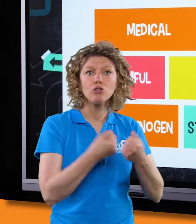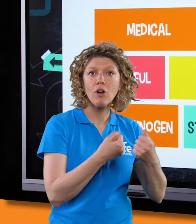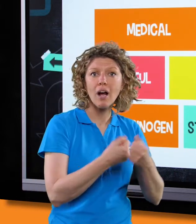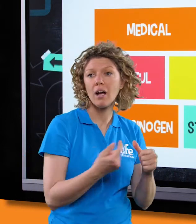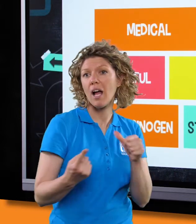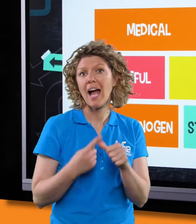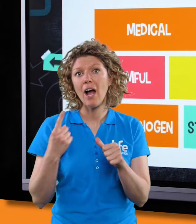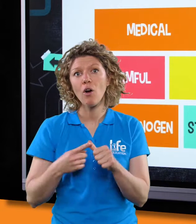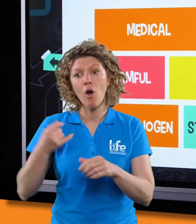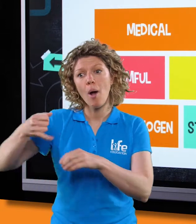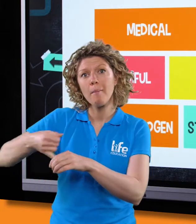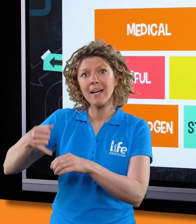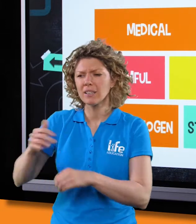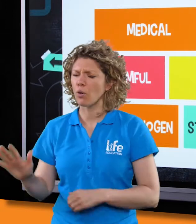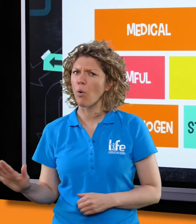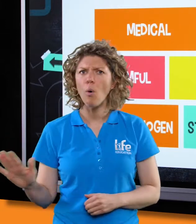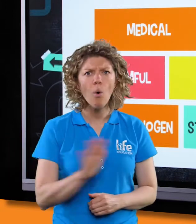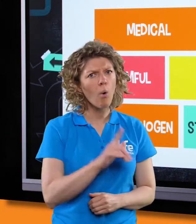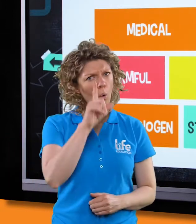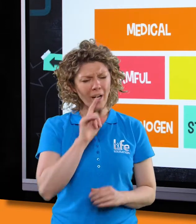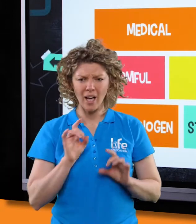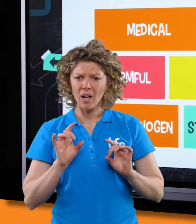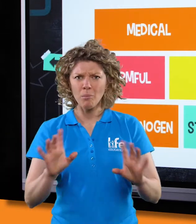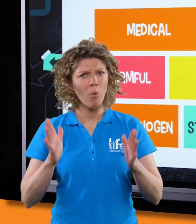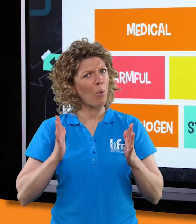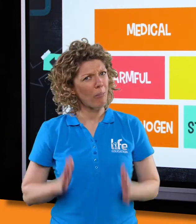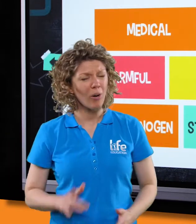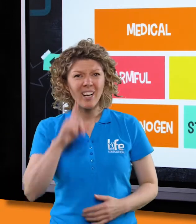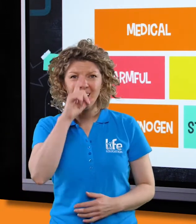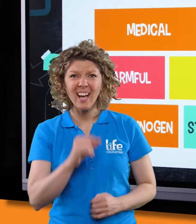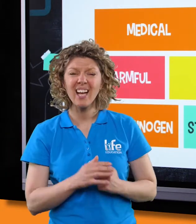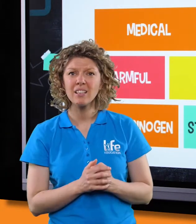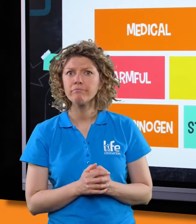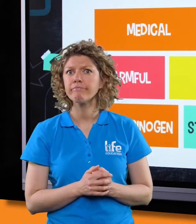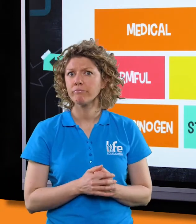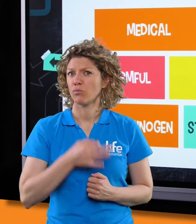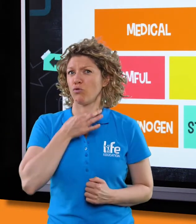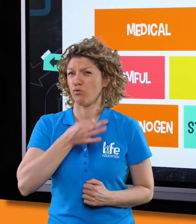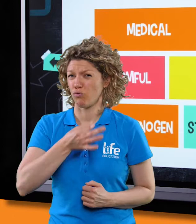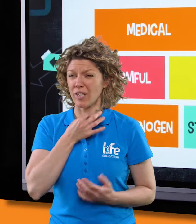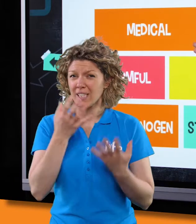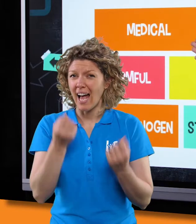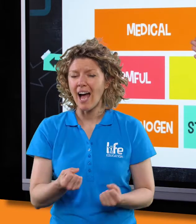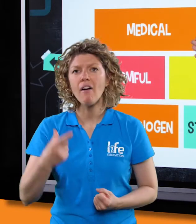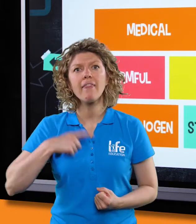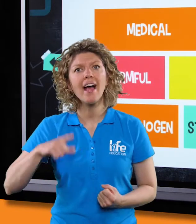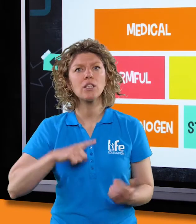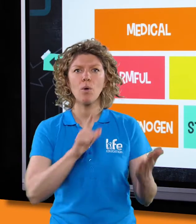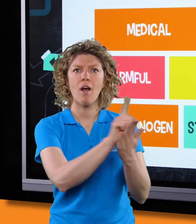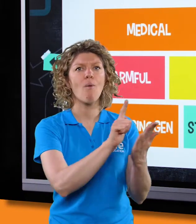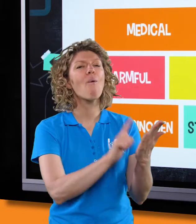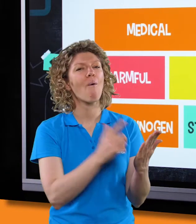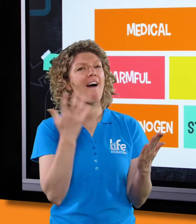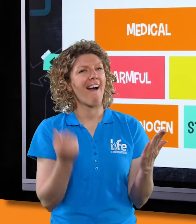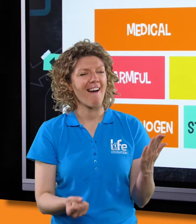even medical drugs. Because drugs can be risky, we have laws around their use. So for example, some medical drugs can